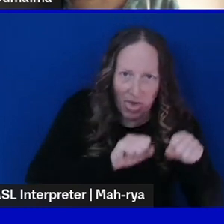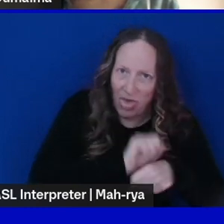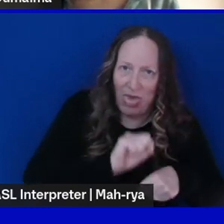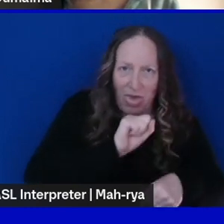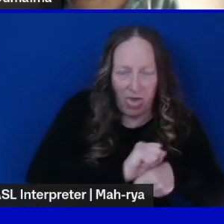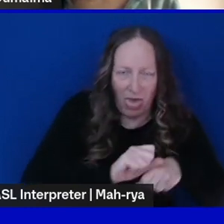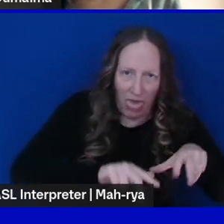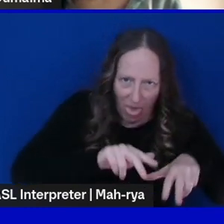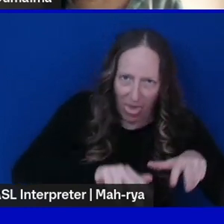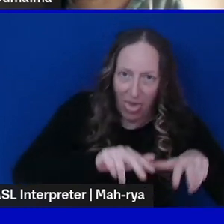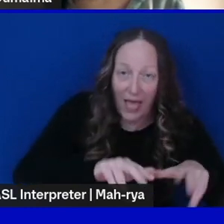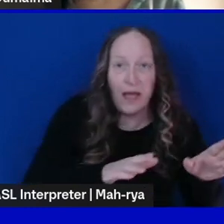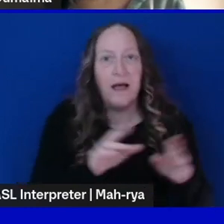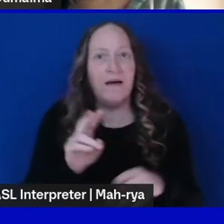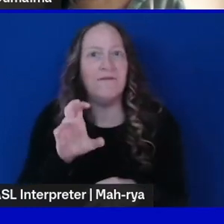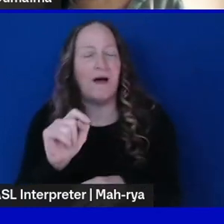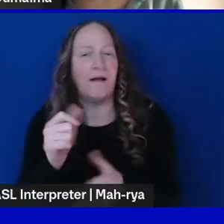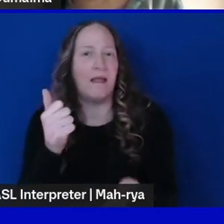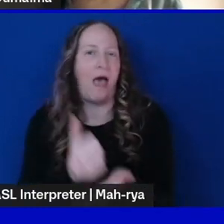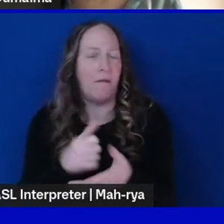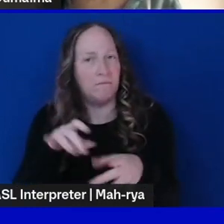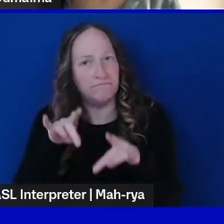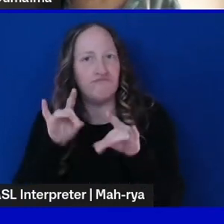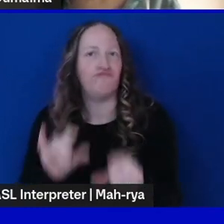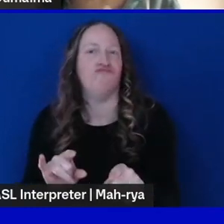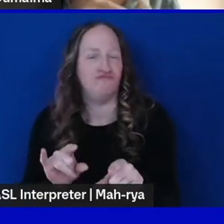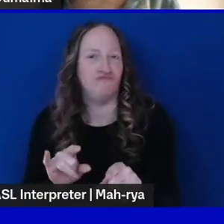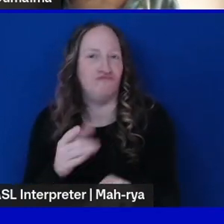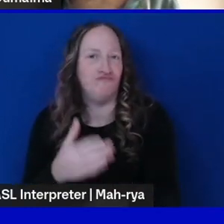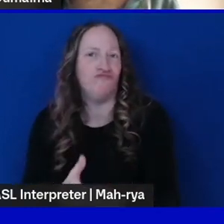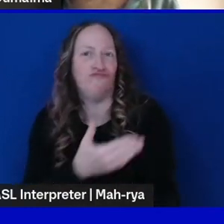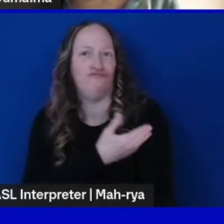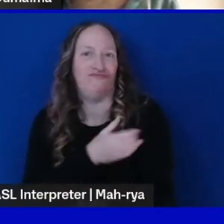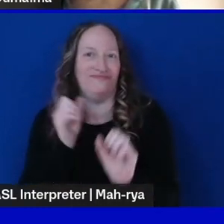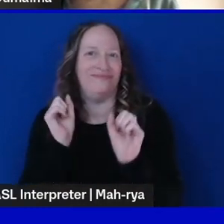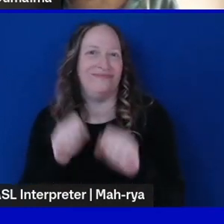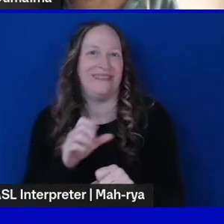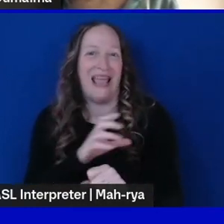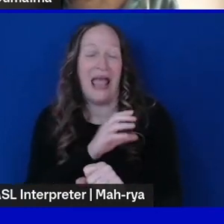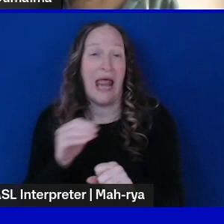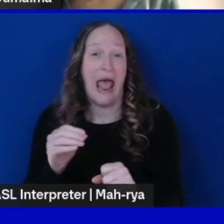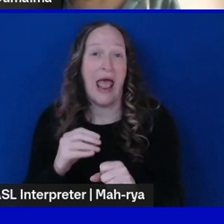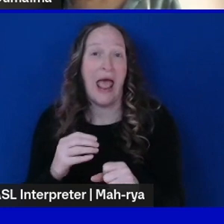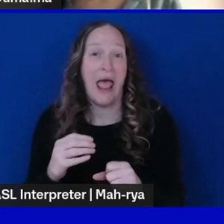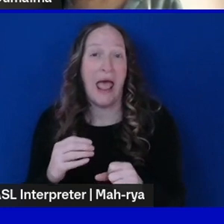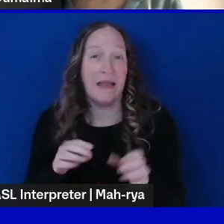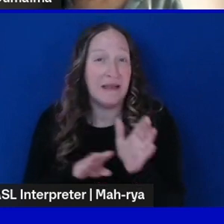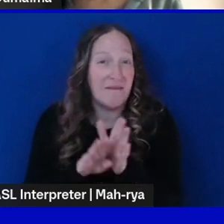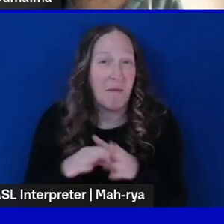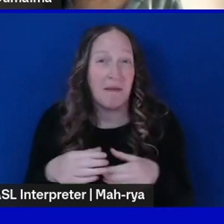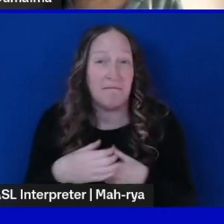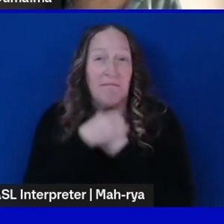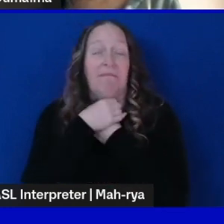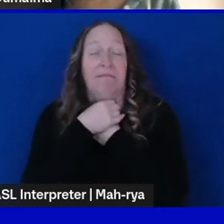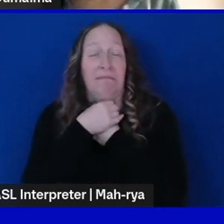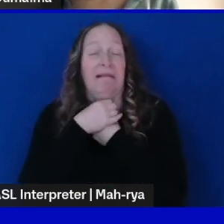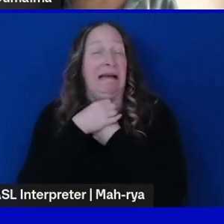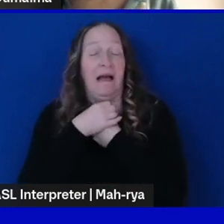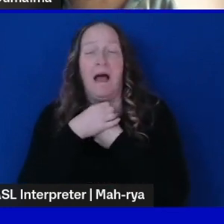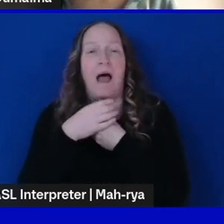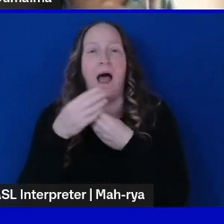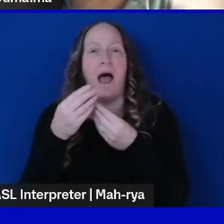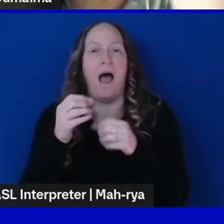to help with these issues and improve or unblock development bottlenecks with less